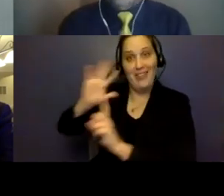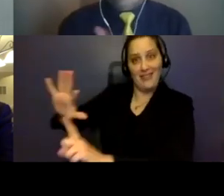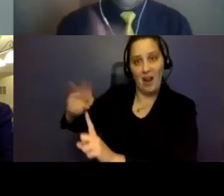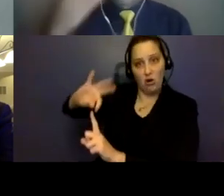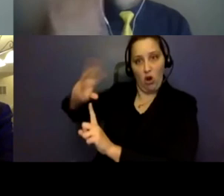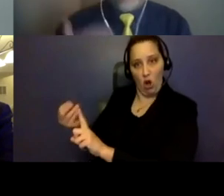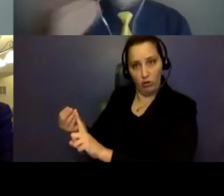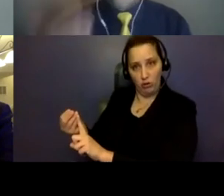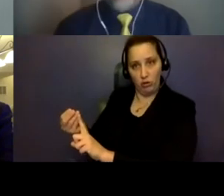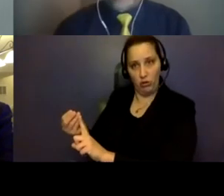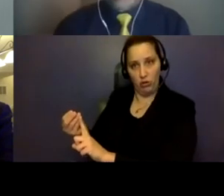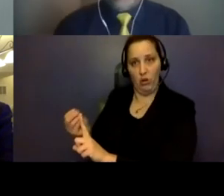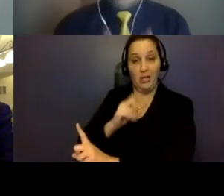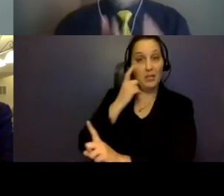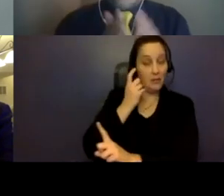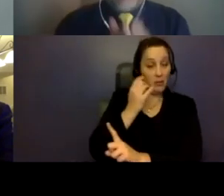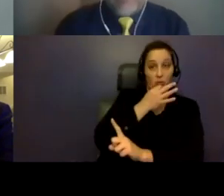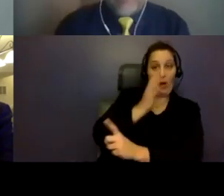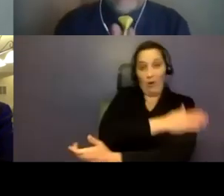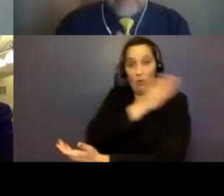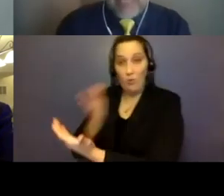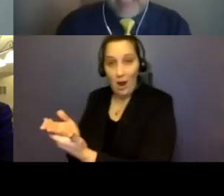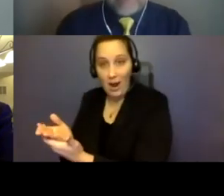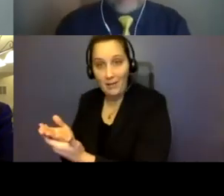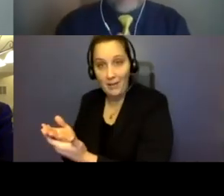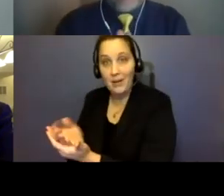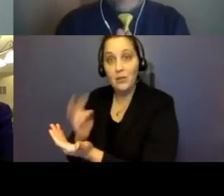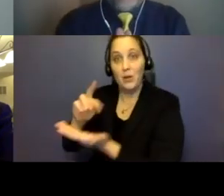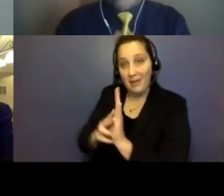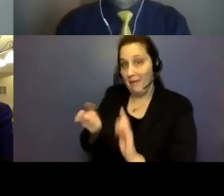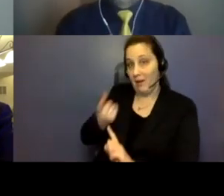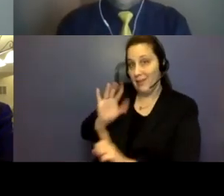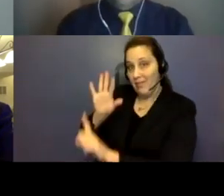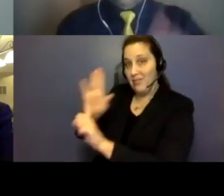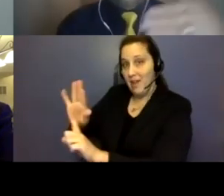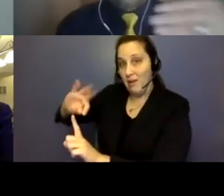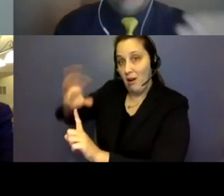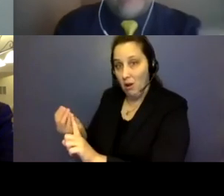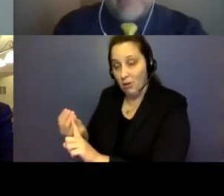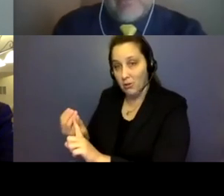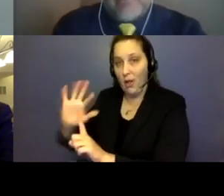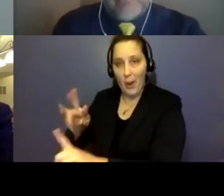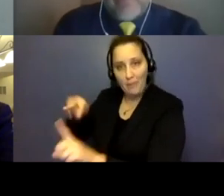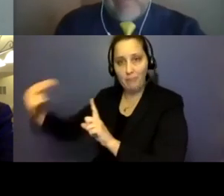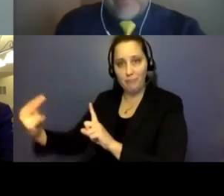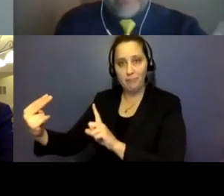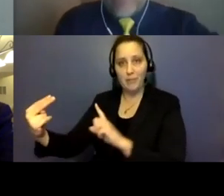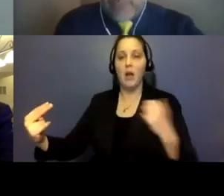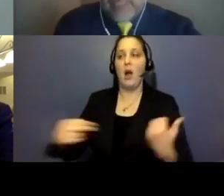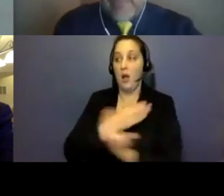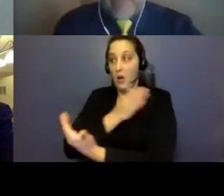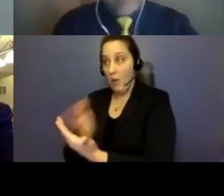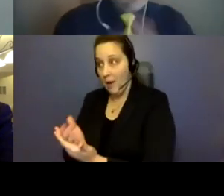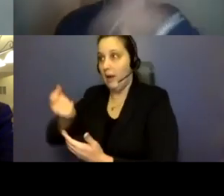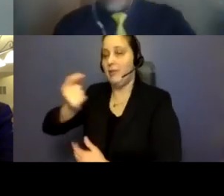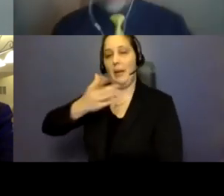understand more and more. And it helps me understand what the population was